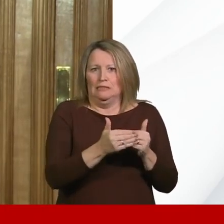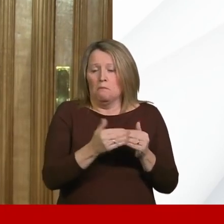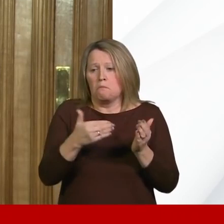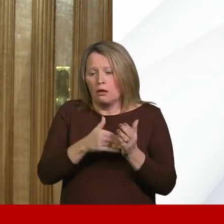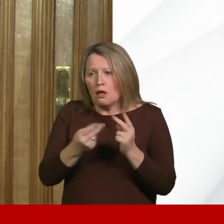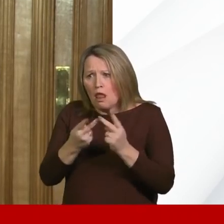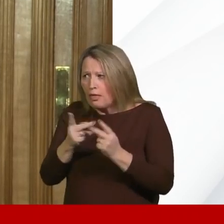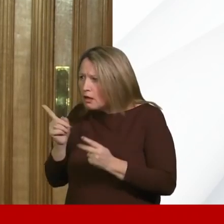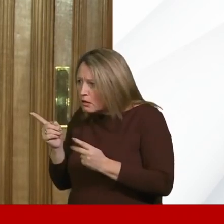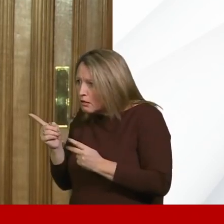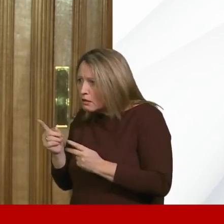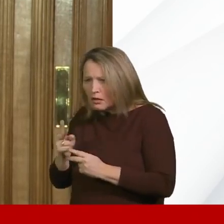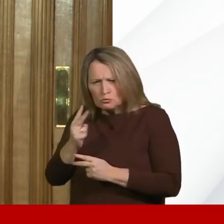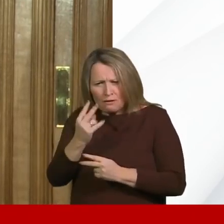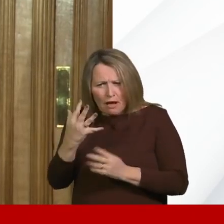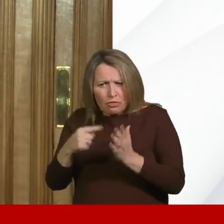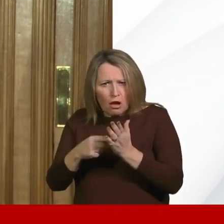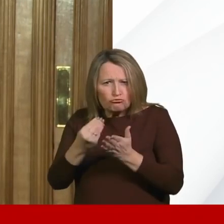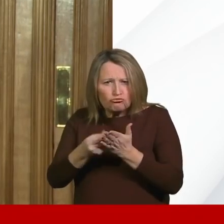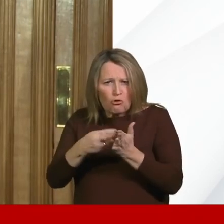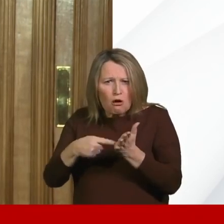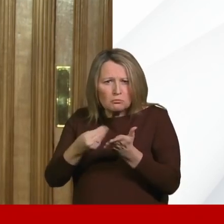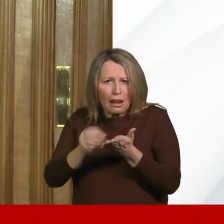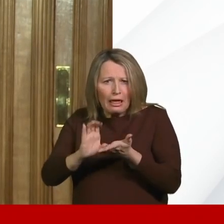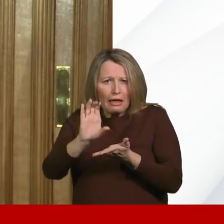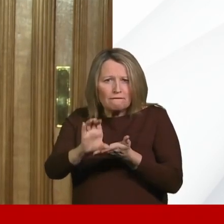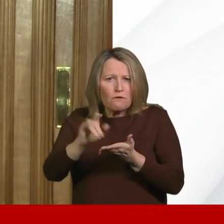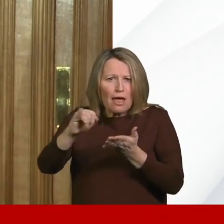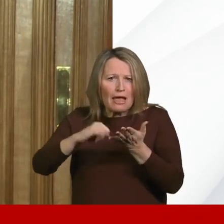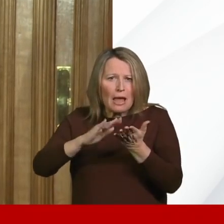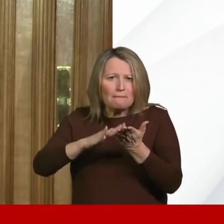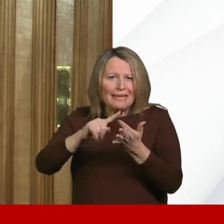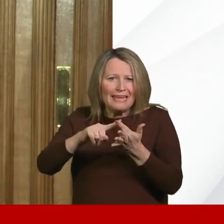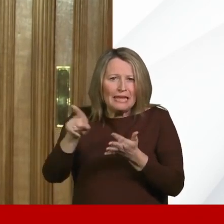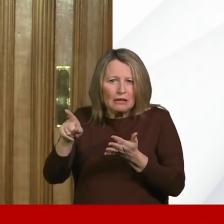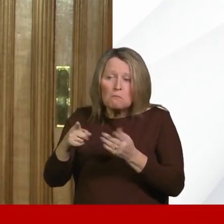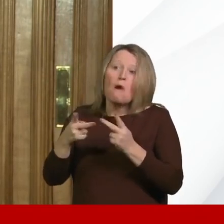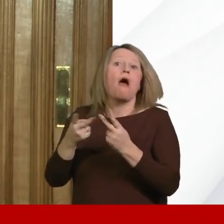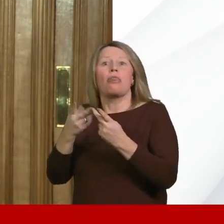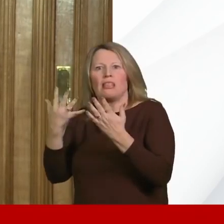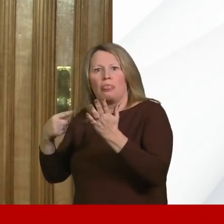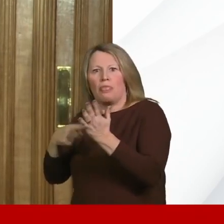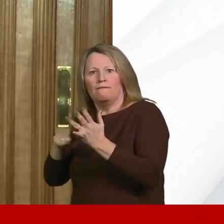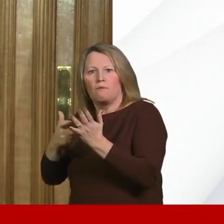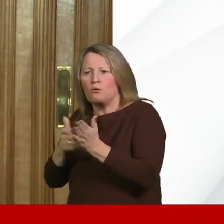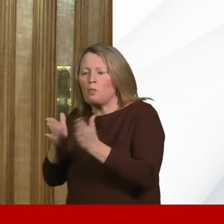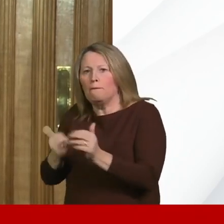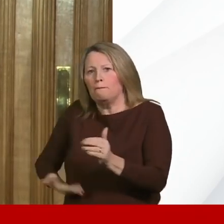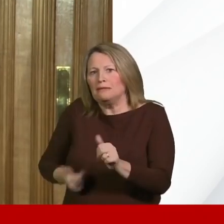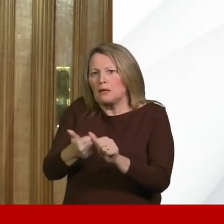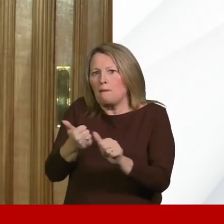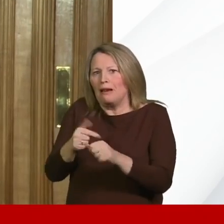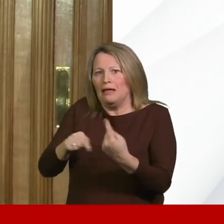a good one, and we will continue to look at the steps that may be